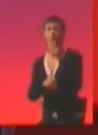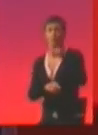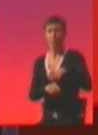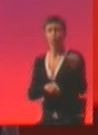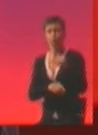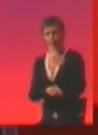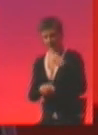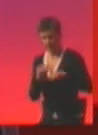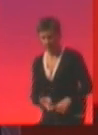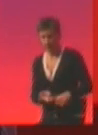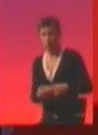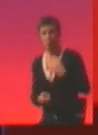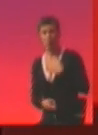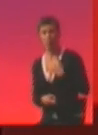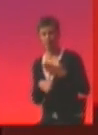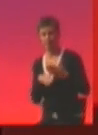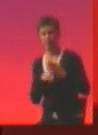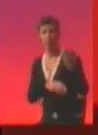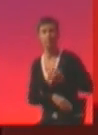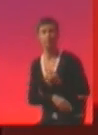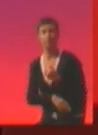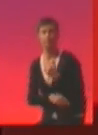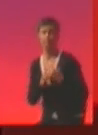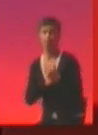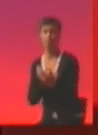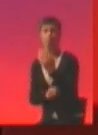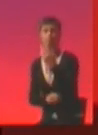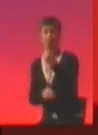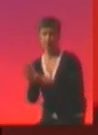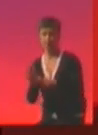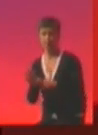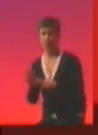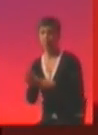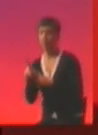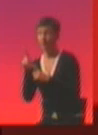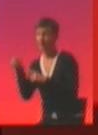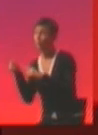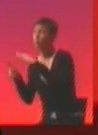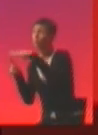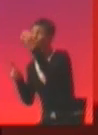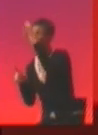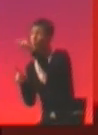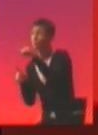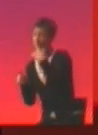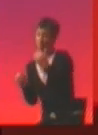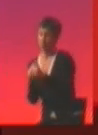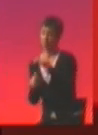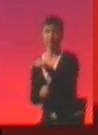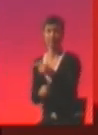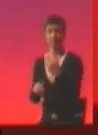than 12 months. Conference, even Tory councils are signing up, praising the programme